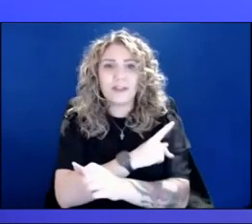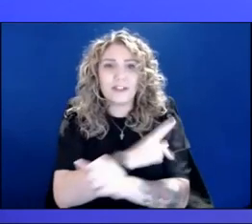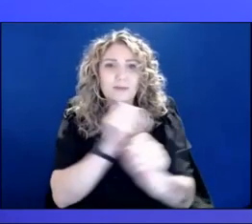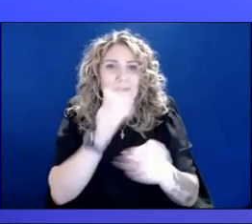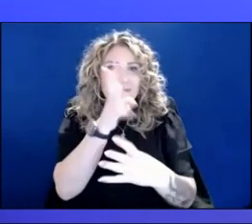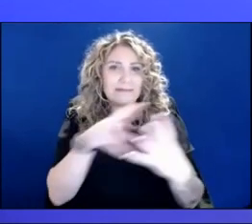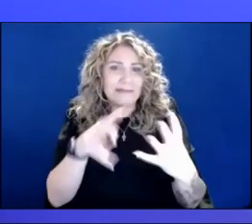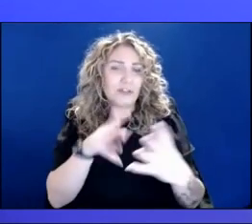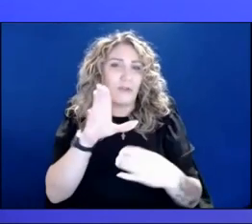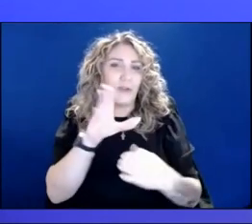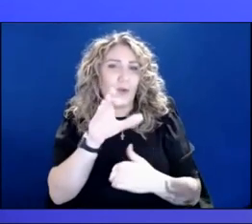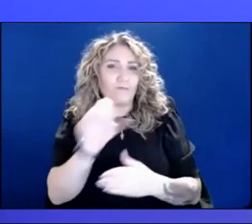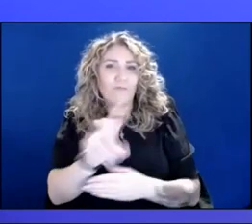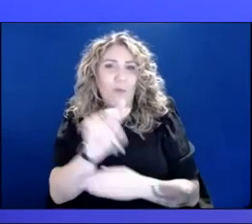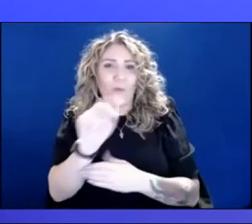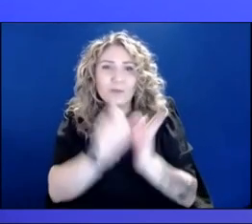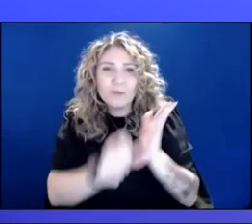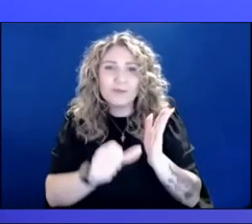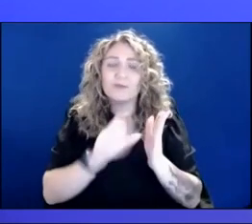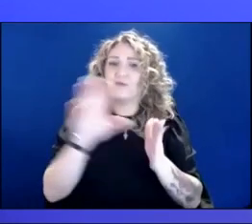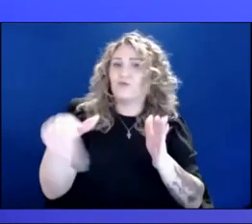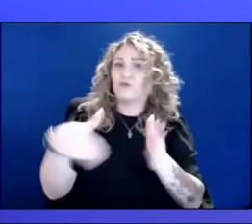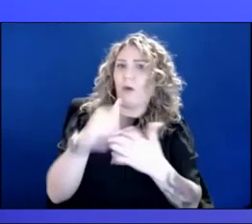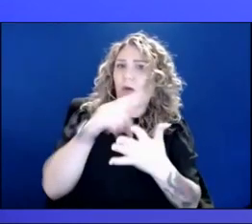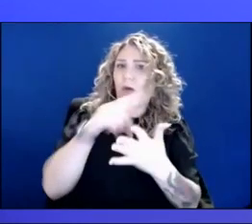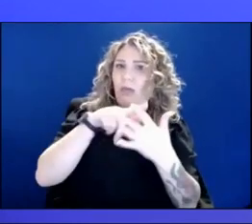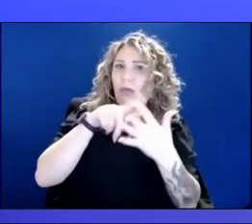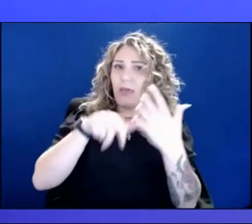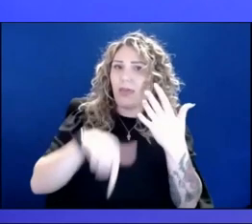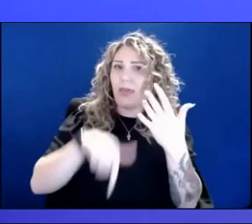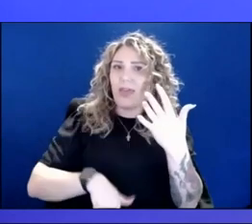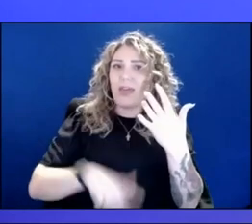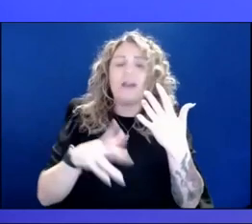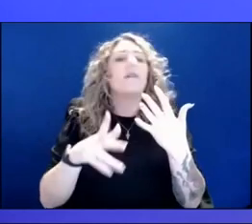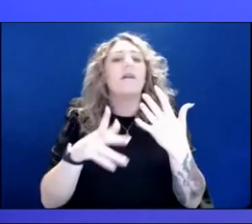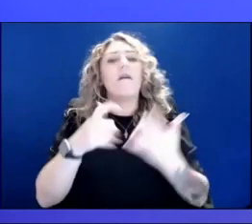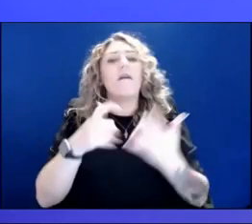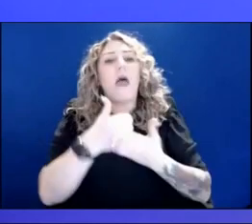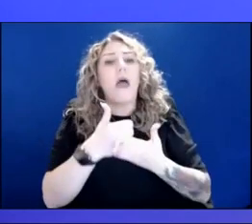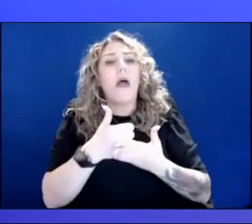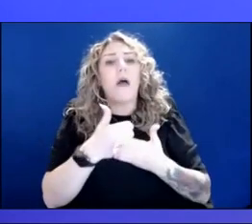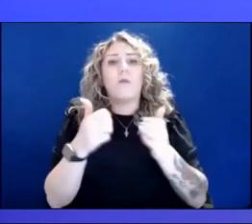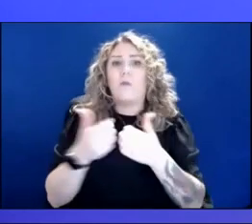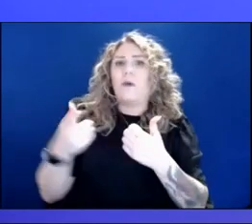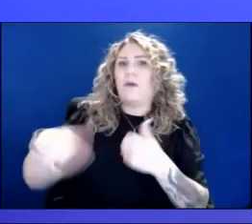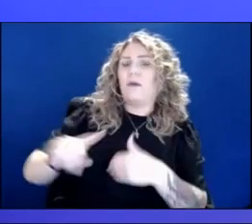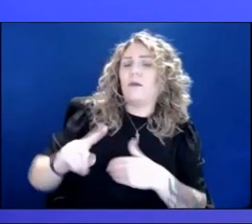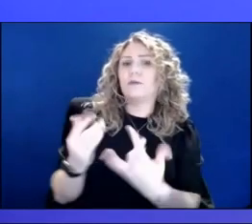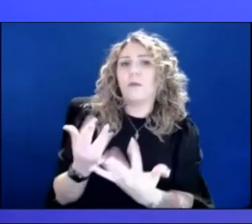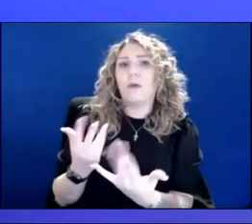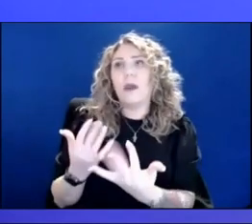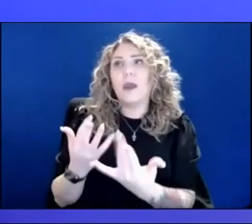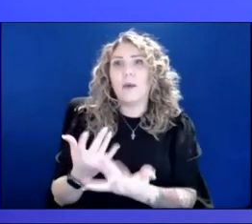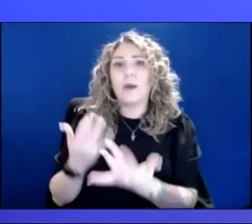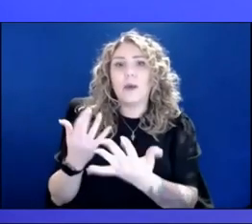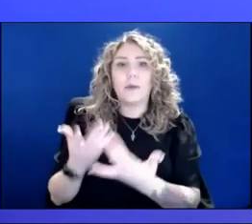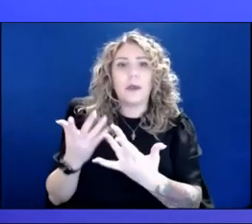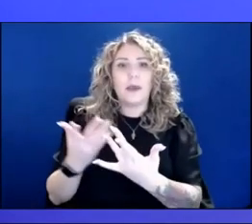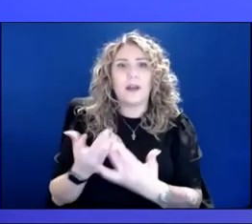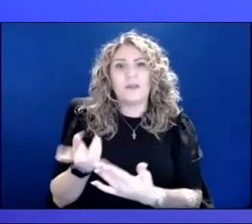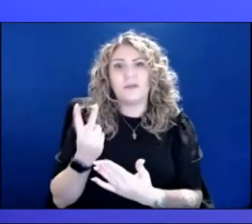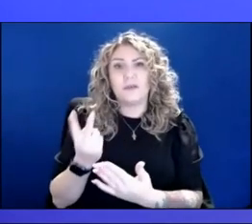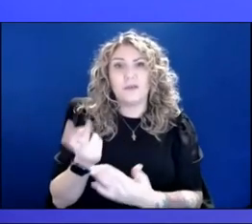those factors take away the unknown of waiting for 2, 3, now sometimes 4 and 5 years on the